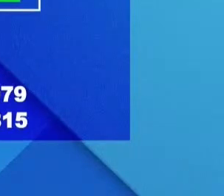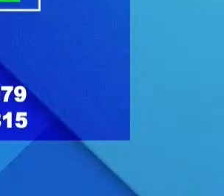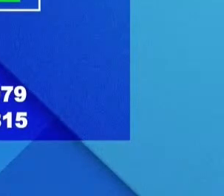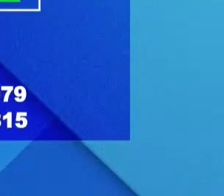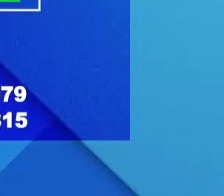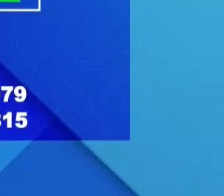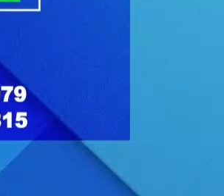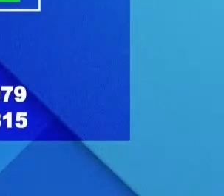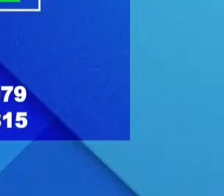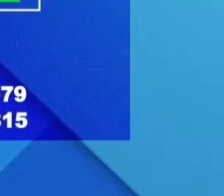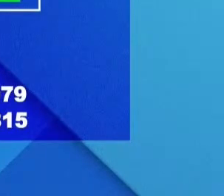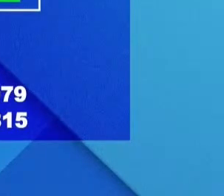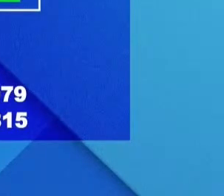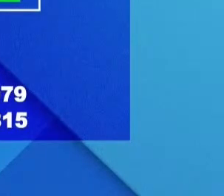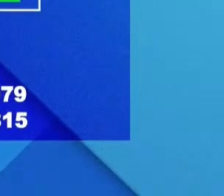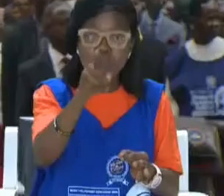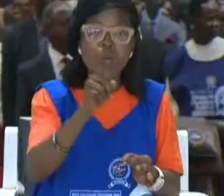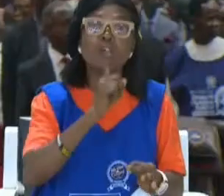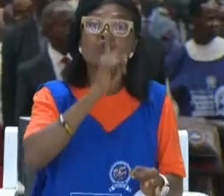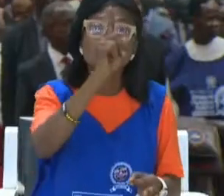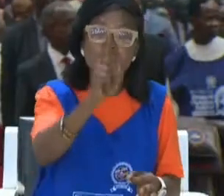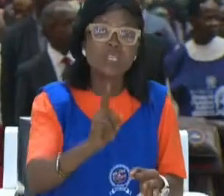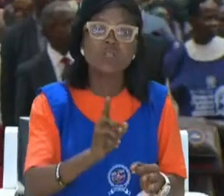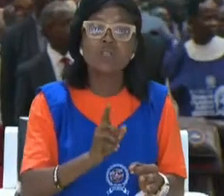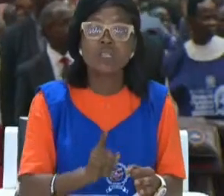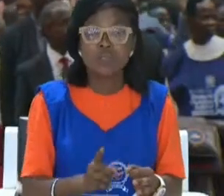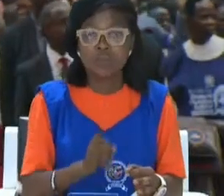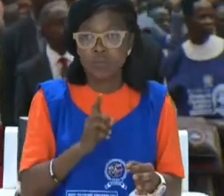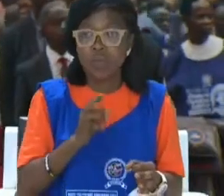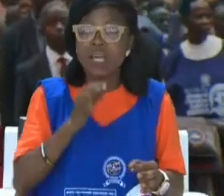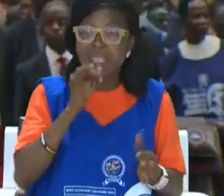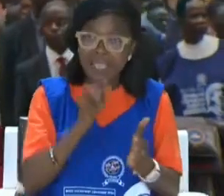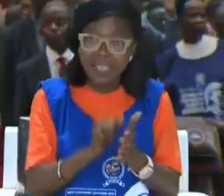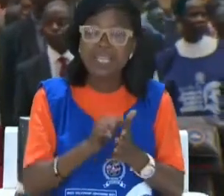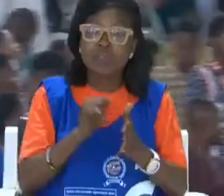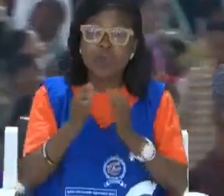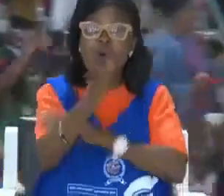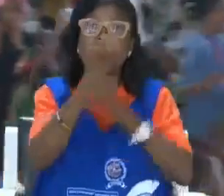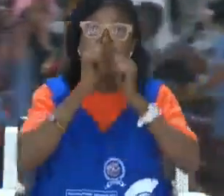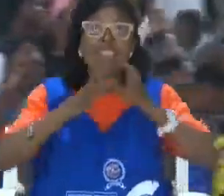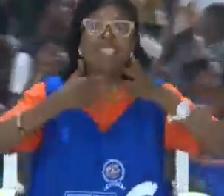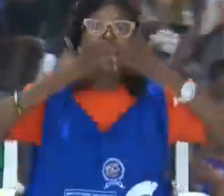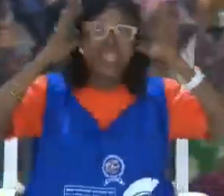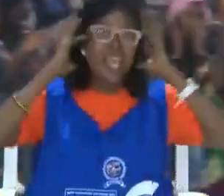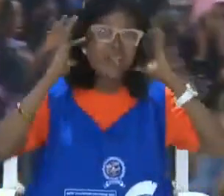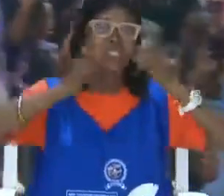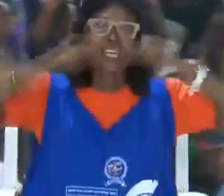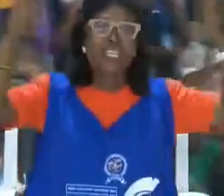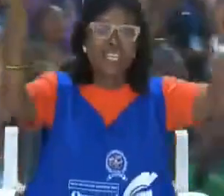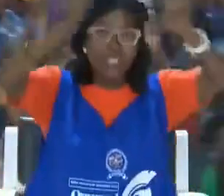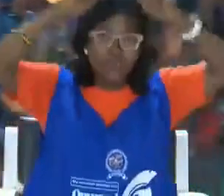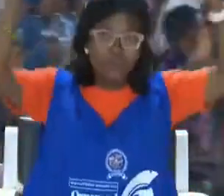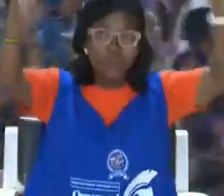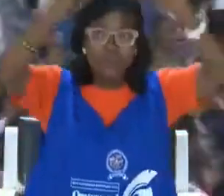Well, if you are really sure that God has blessed you tonight, let me hear you shout hallelujah.